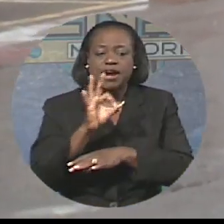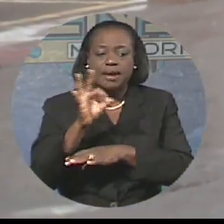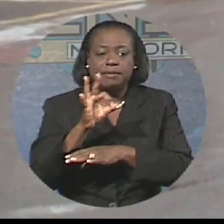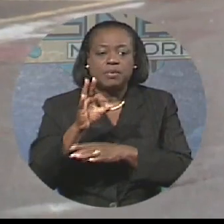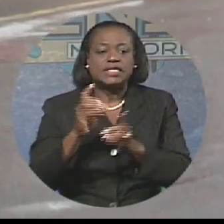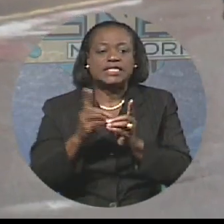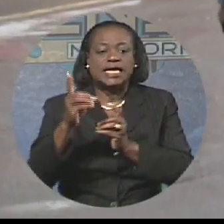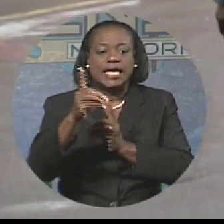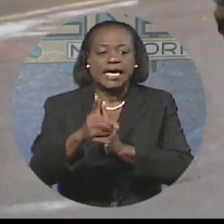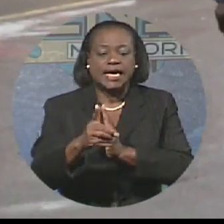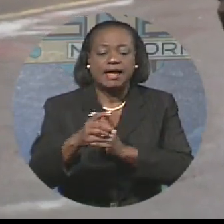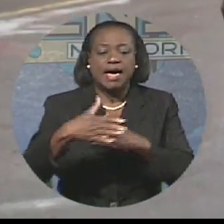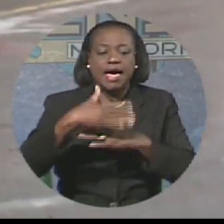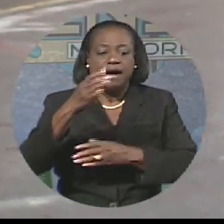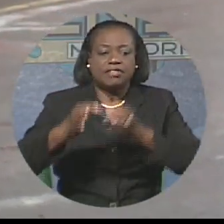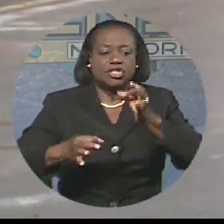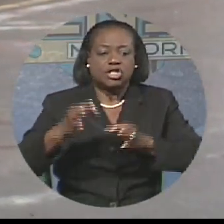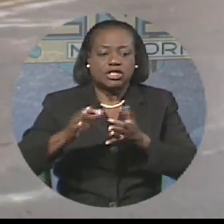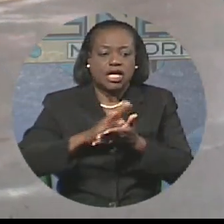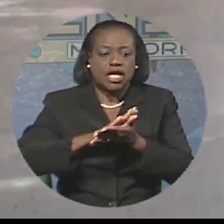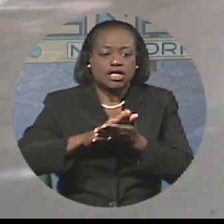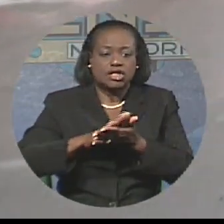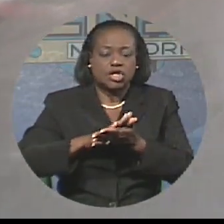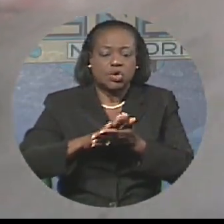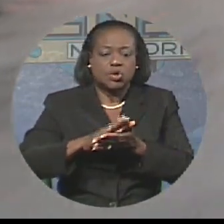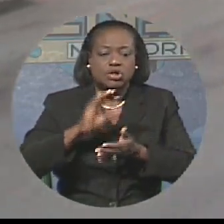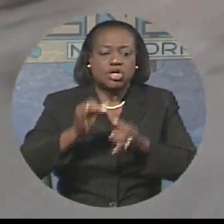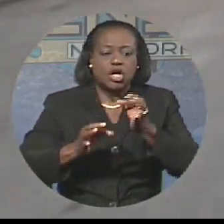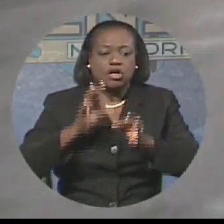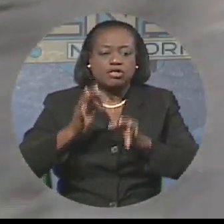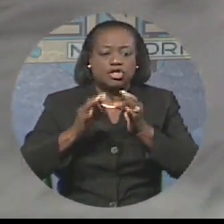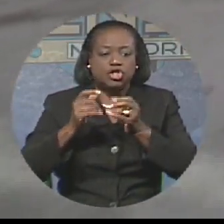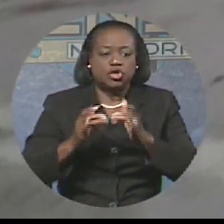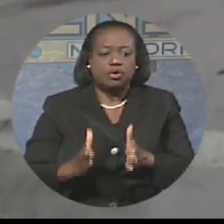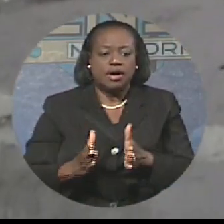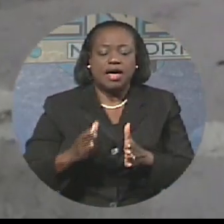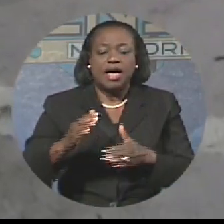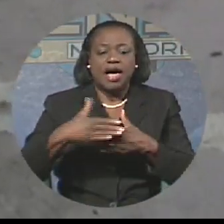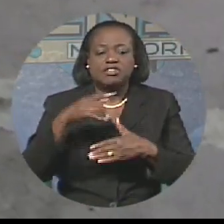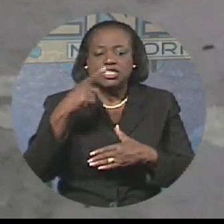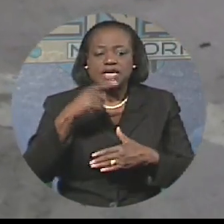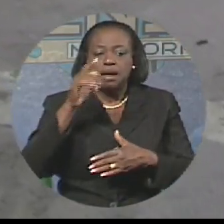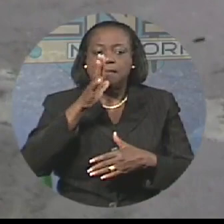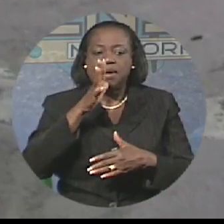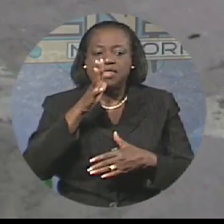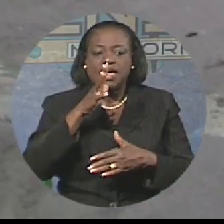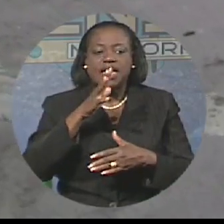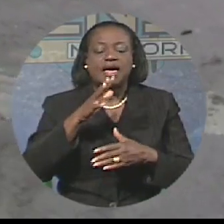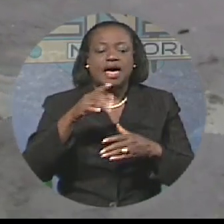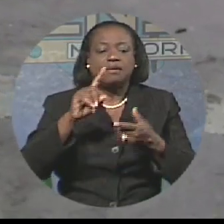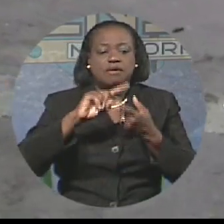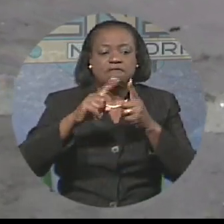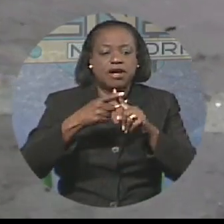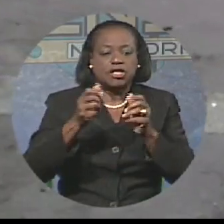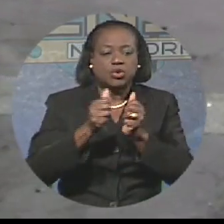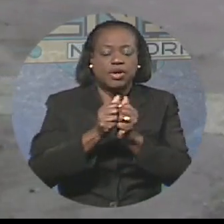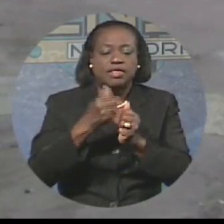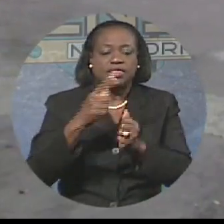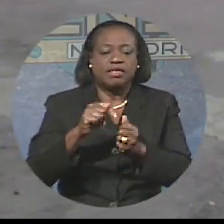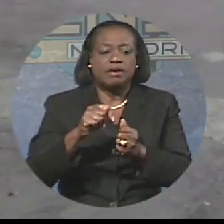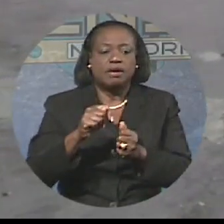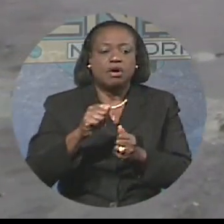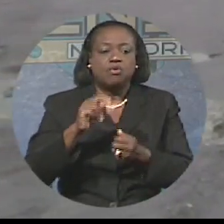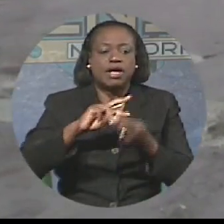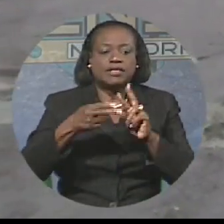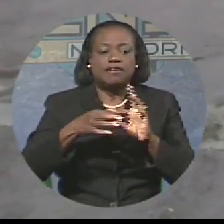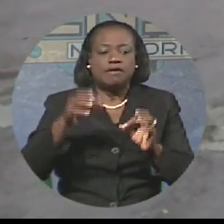Justice Bernard Turner excused a juror after she revealed that her mother had ties to a relative of 11-year-old Archer. And during